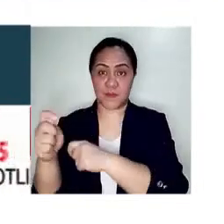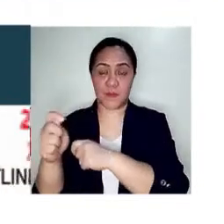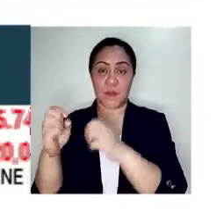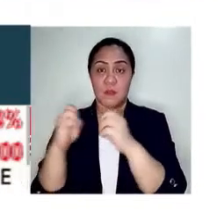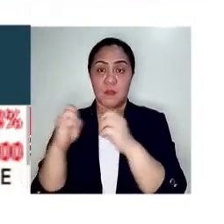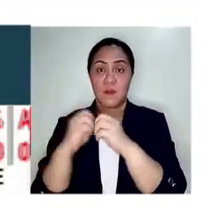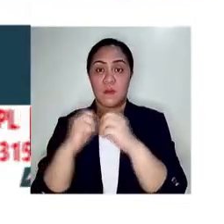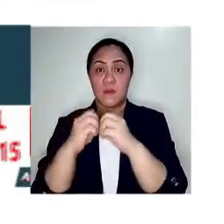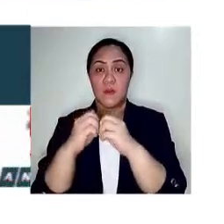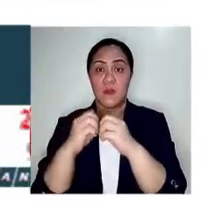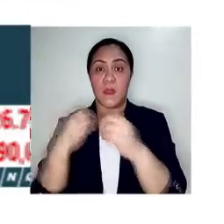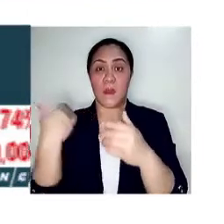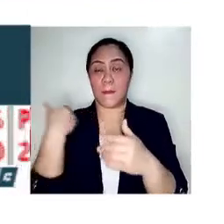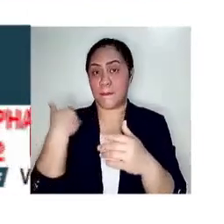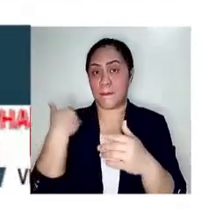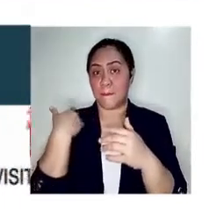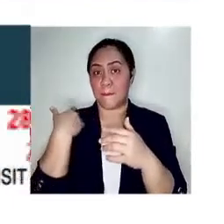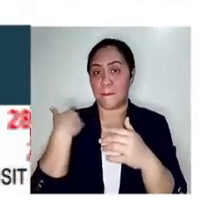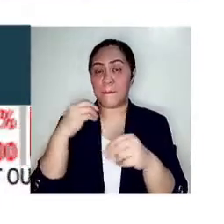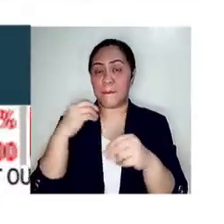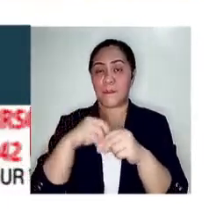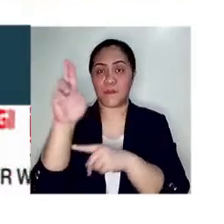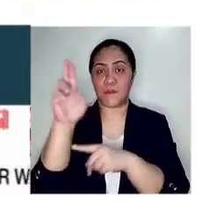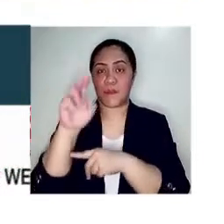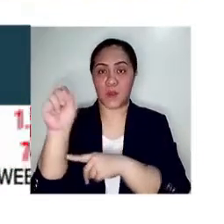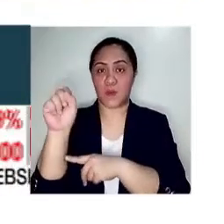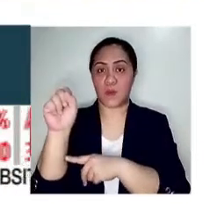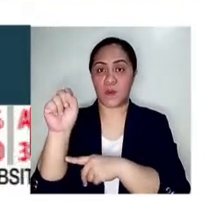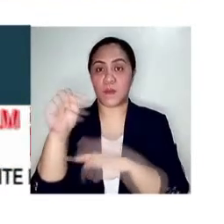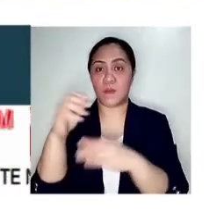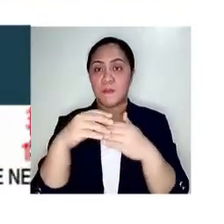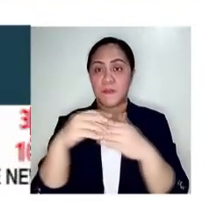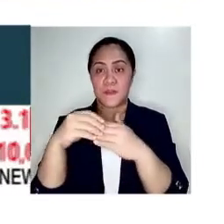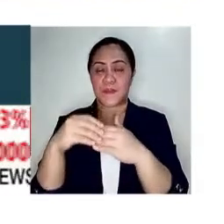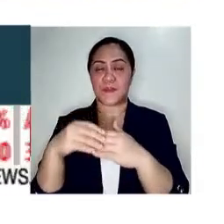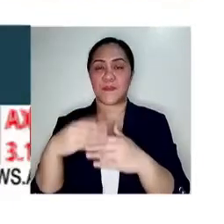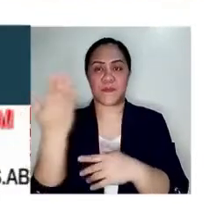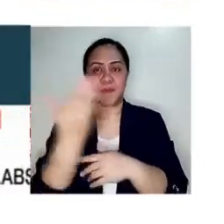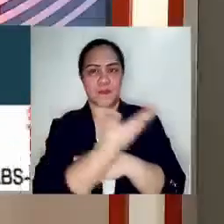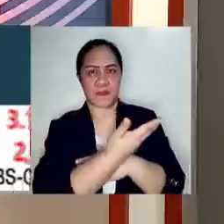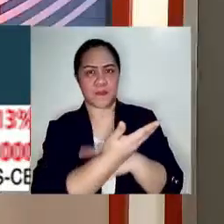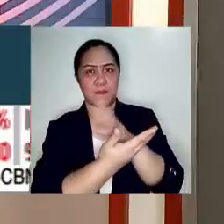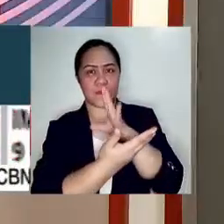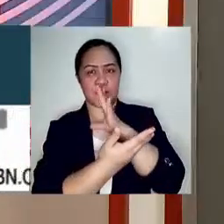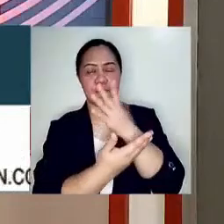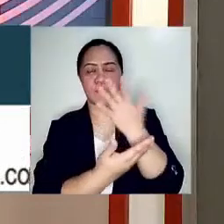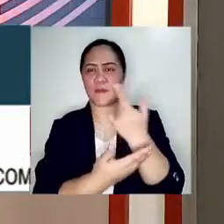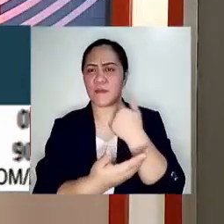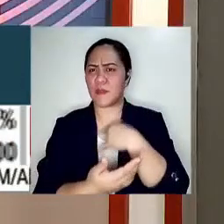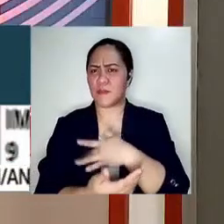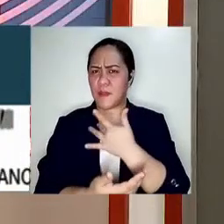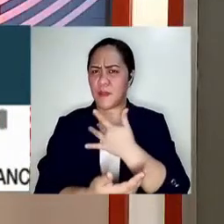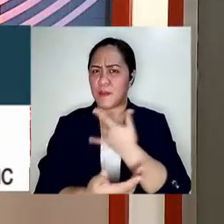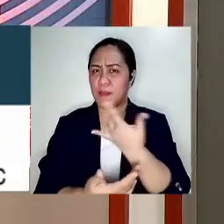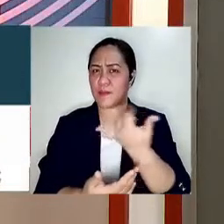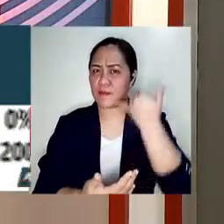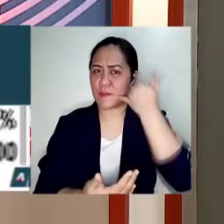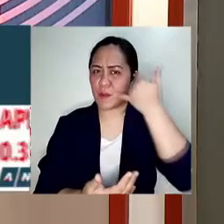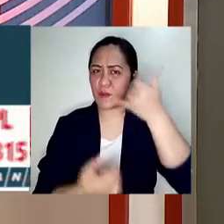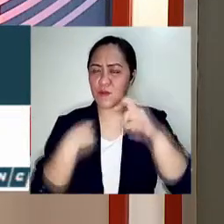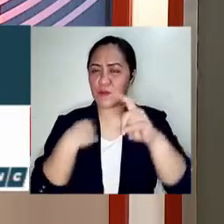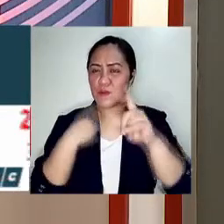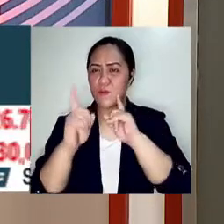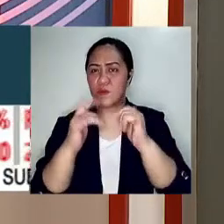to have in American leadership. Dindo, your thoughts on it? Business as usual? Should it go back to that pre-Trump